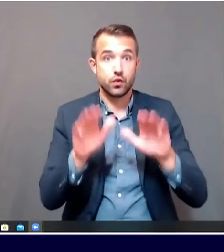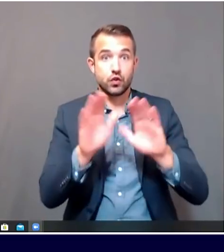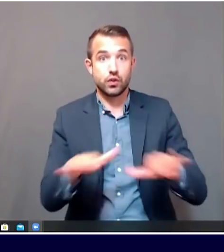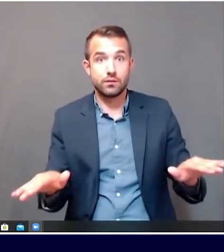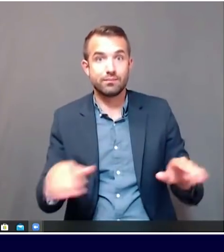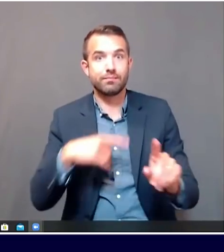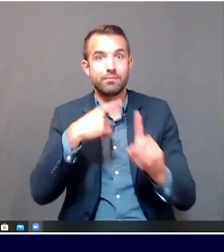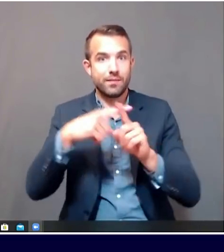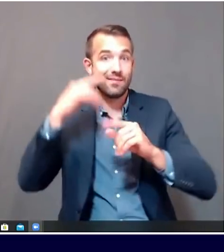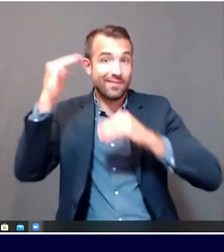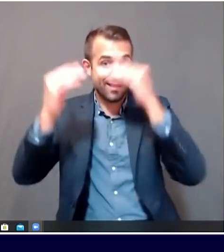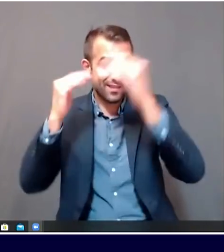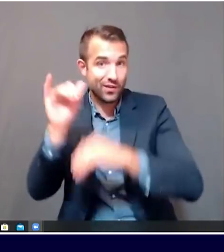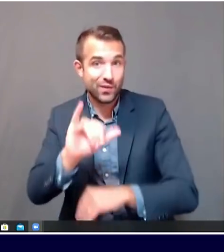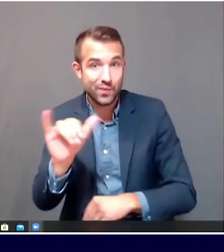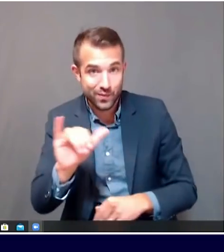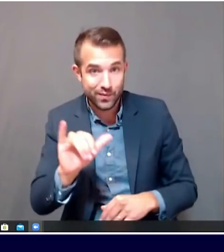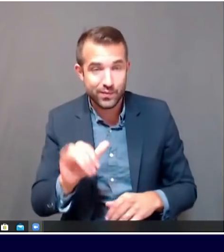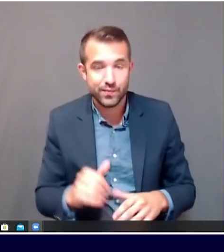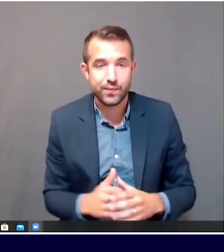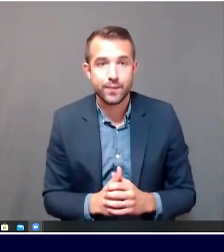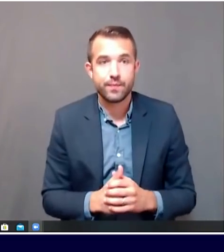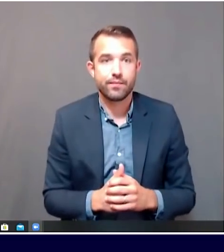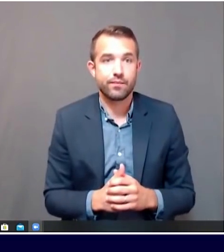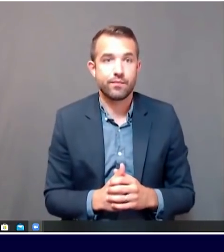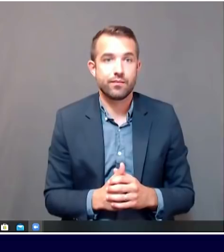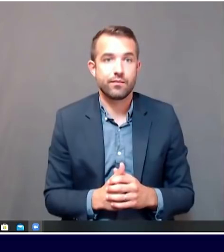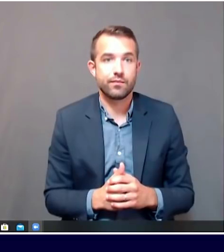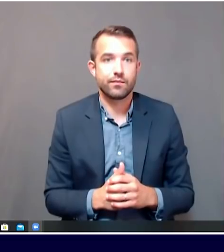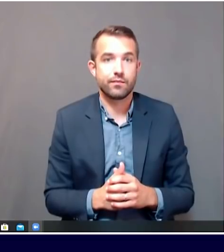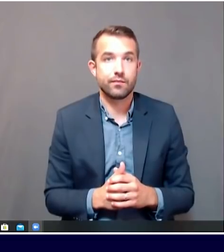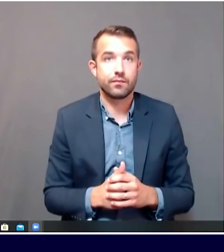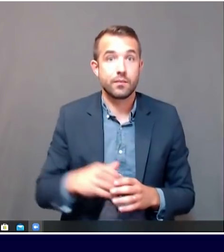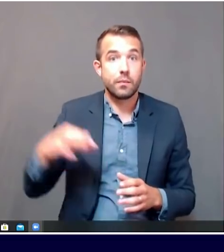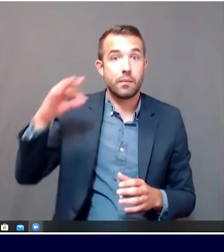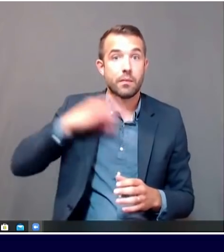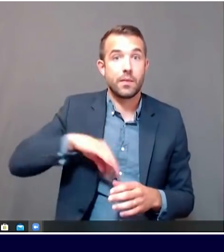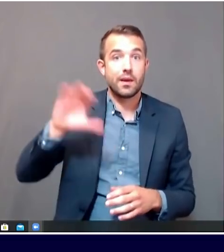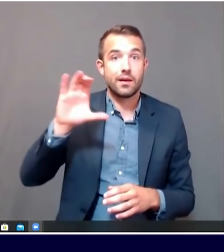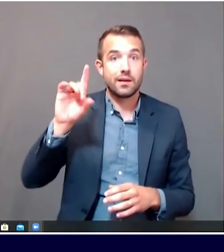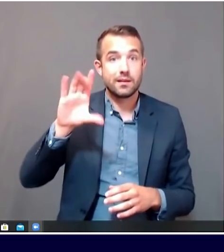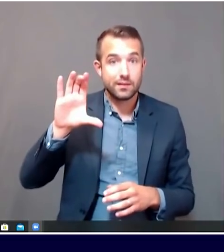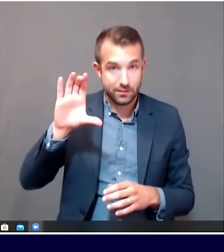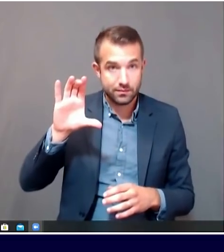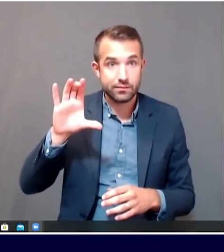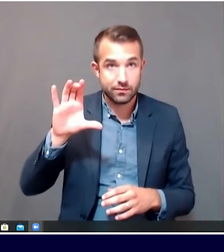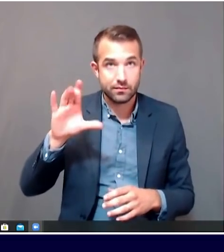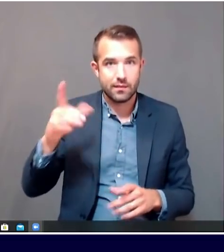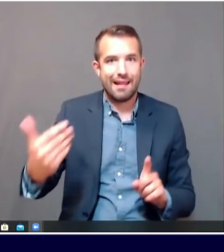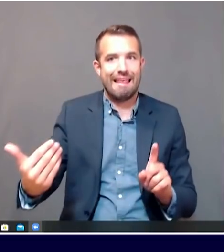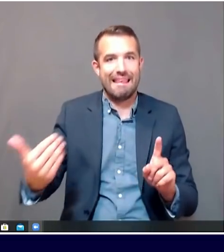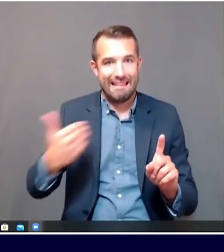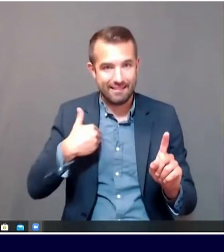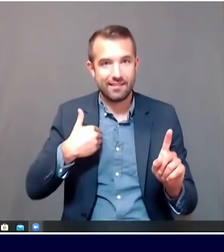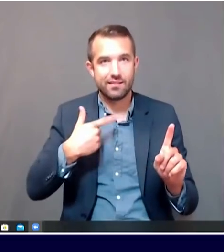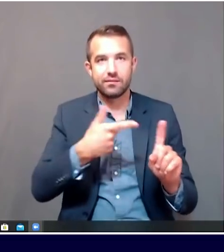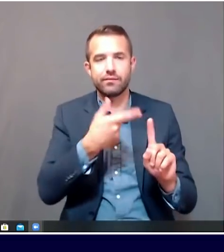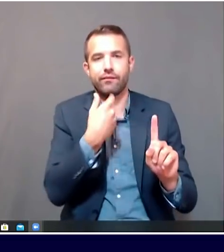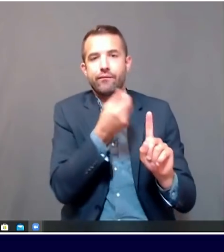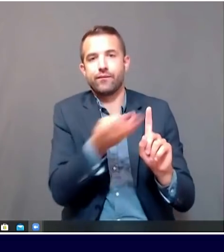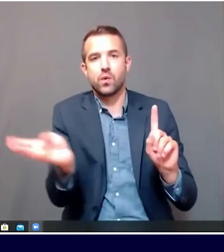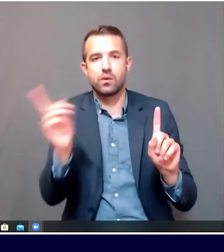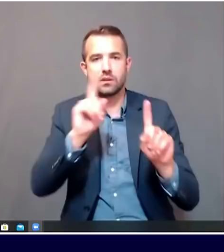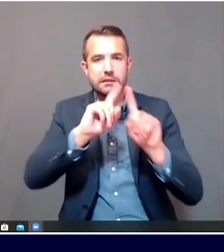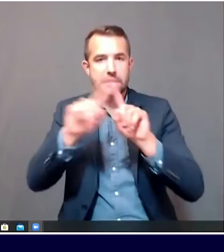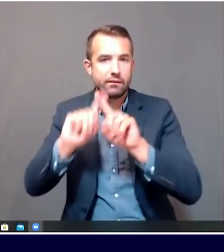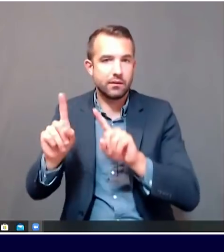well. To help that process, Maine CDC has launched a series of vaccine catch-up clinics across